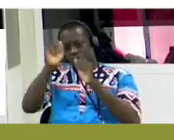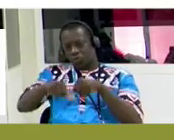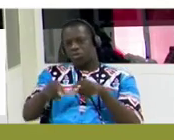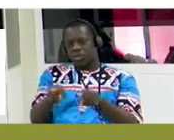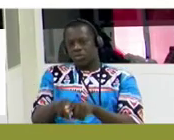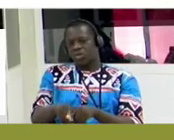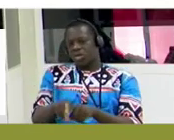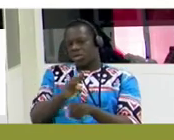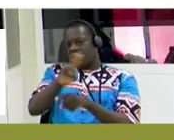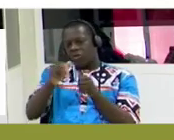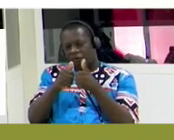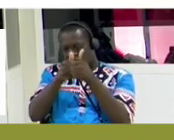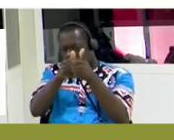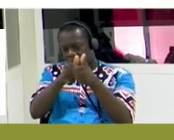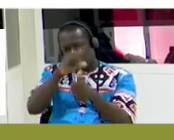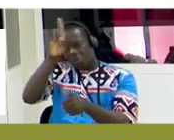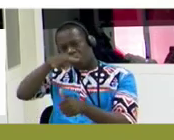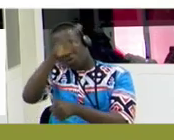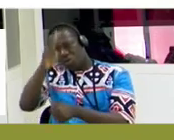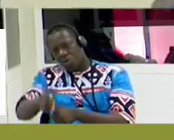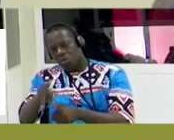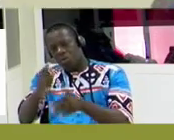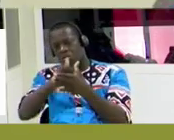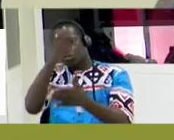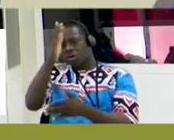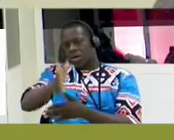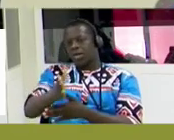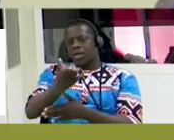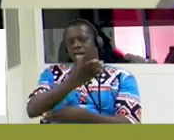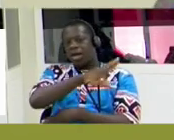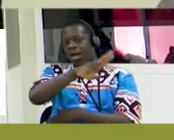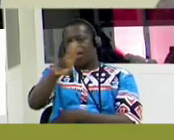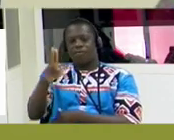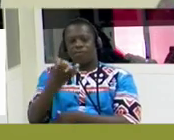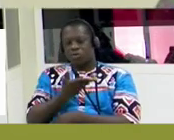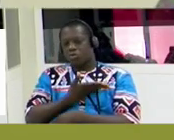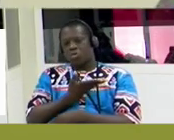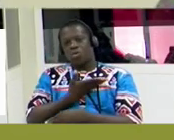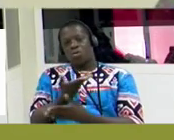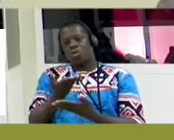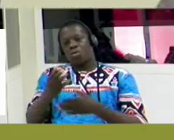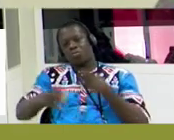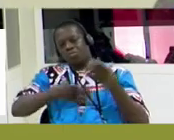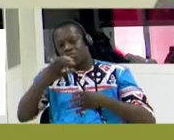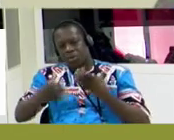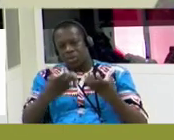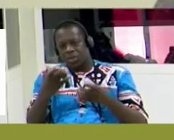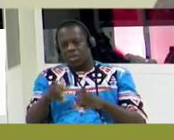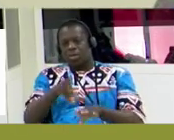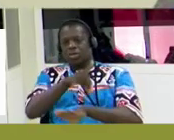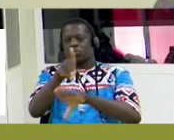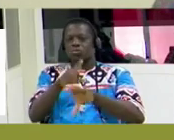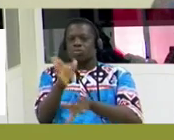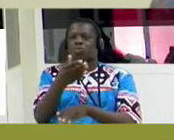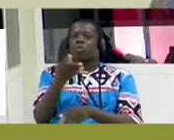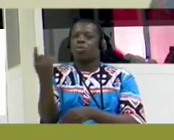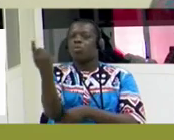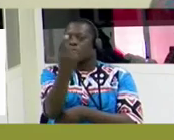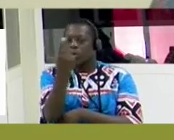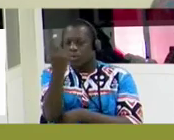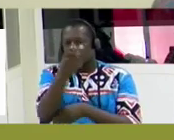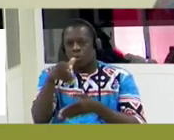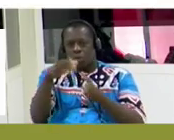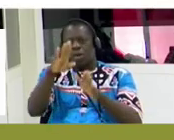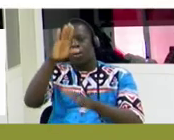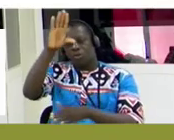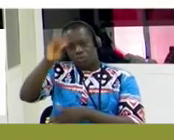right. And you have nowhere to complain. The only way I do it is when my service finished in